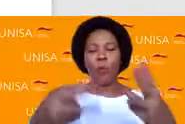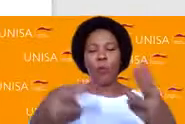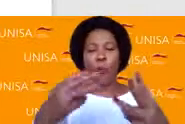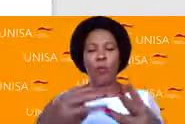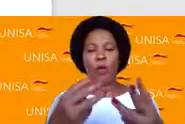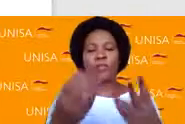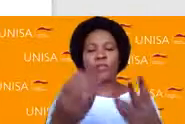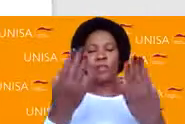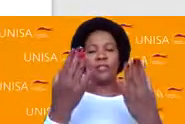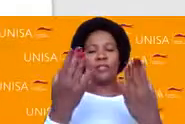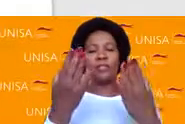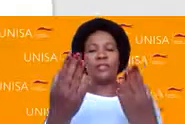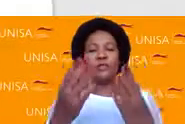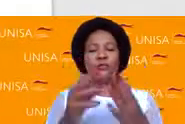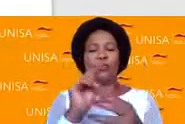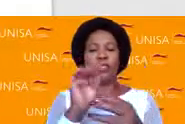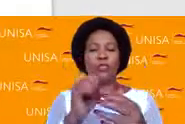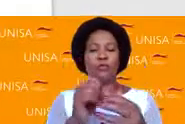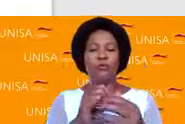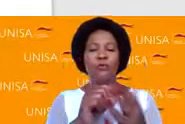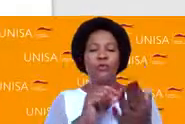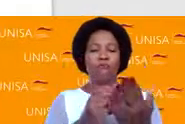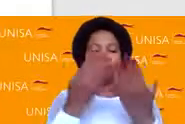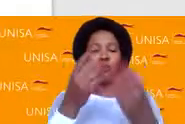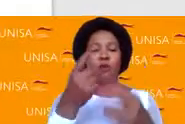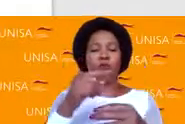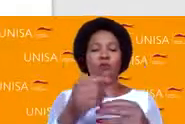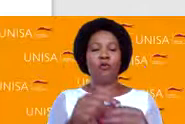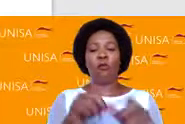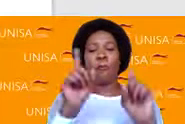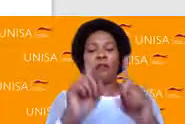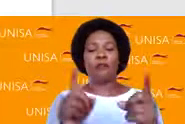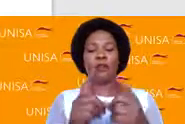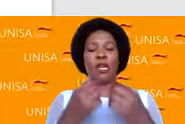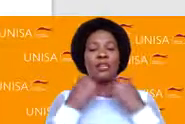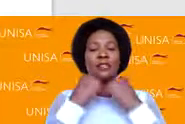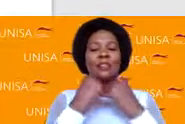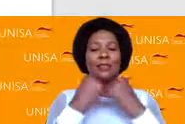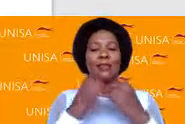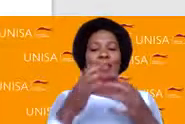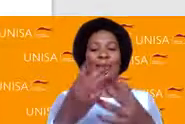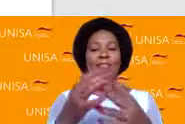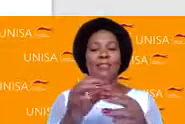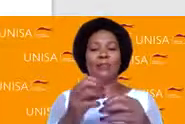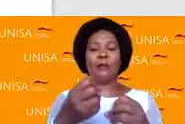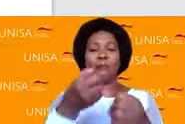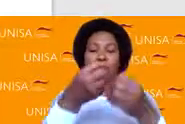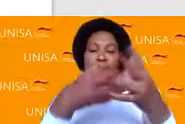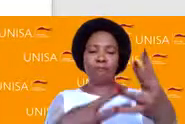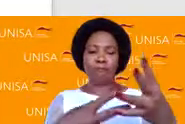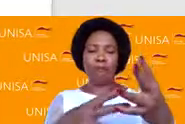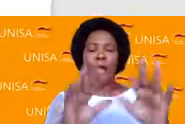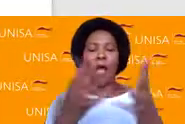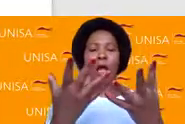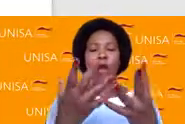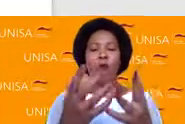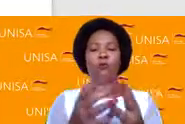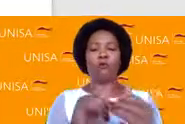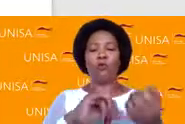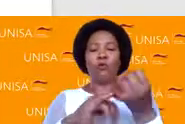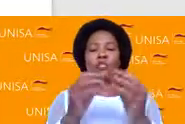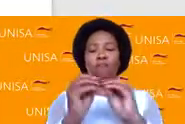particular assignments. So this really gives you a breakdown of everything, how the course is constructed and how it's going to